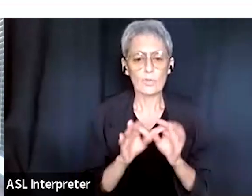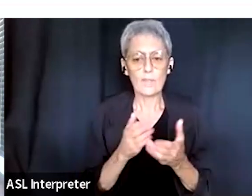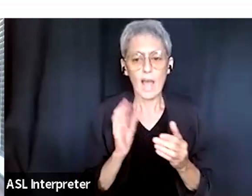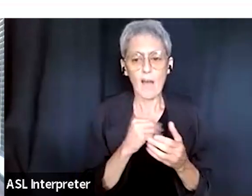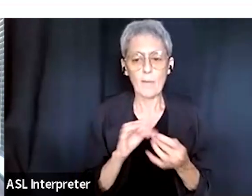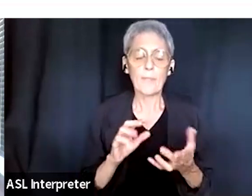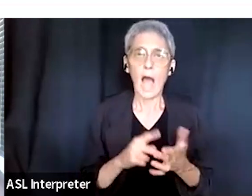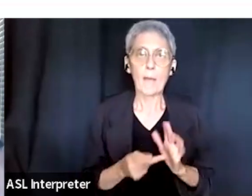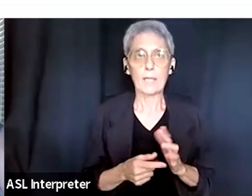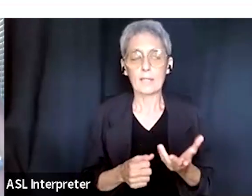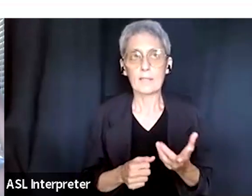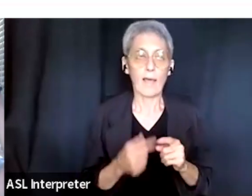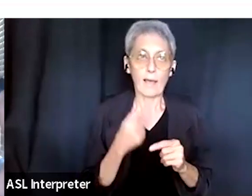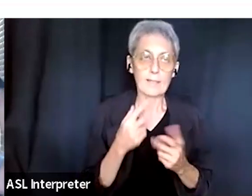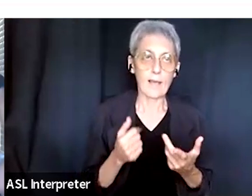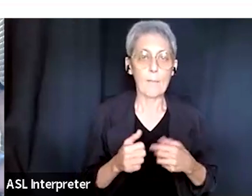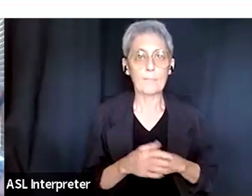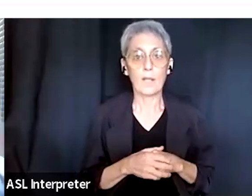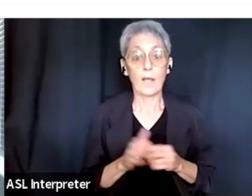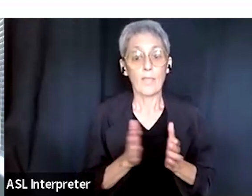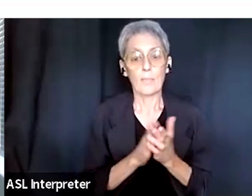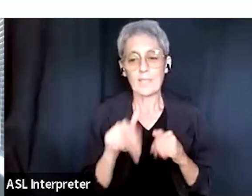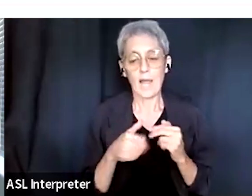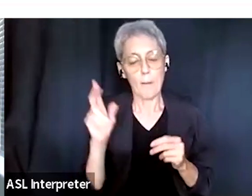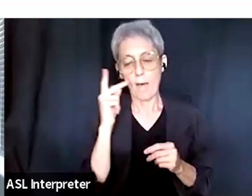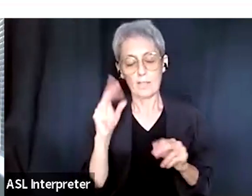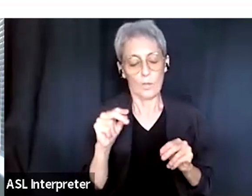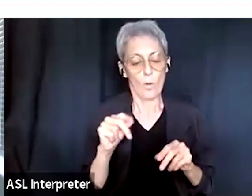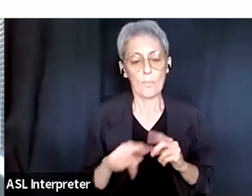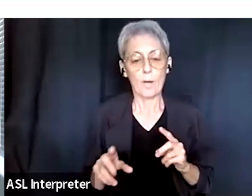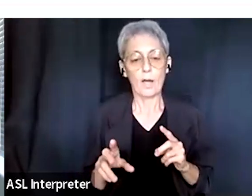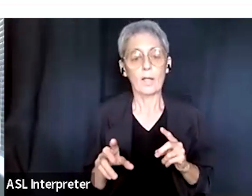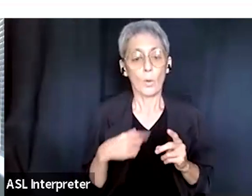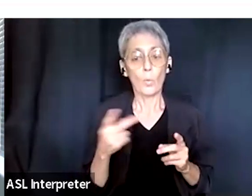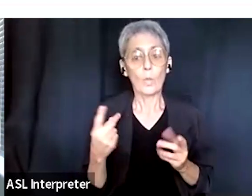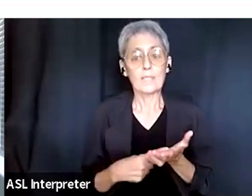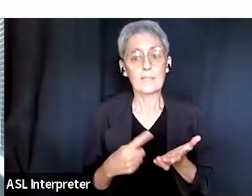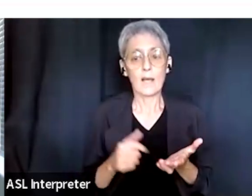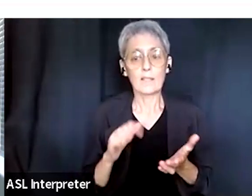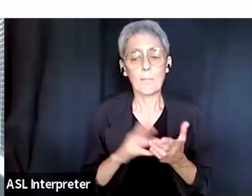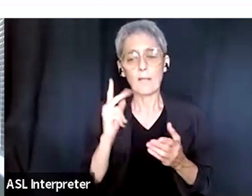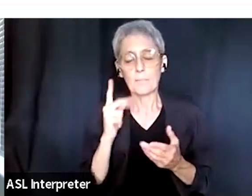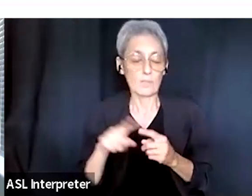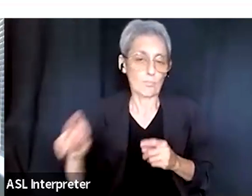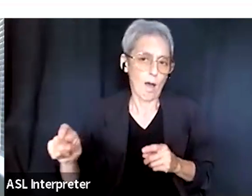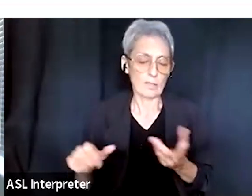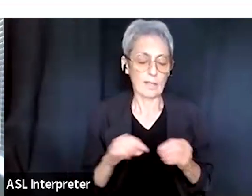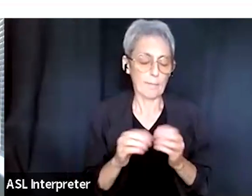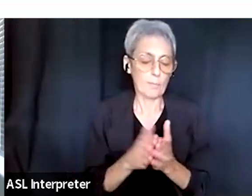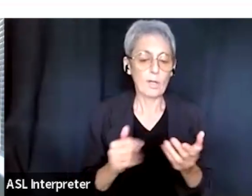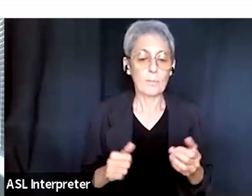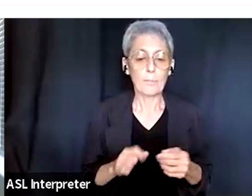say, the book is not really about politics, but it does address some of the politics necessarily. But there are real